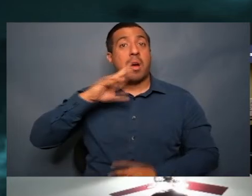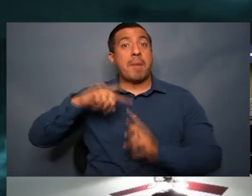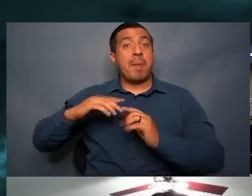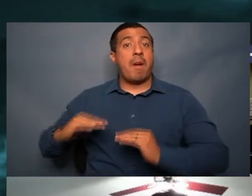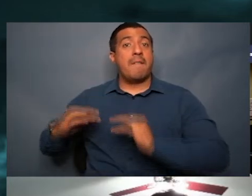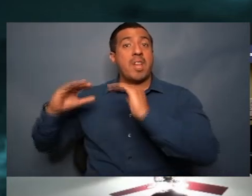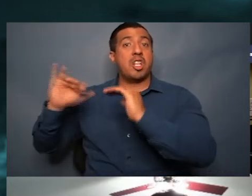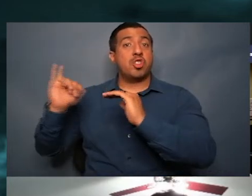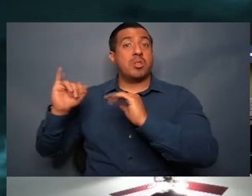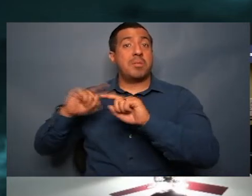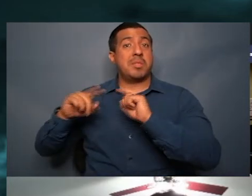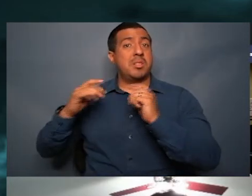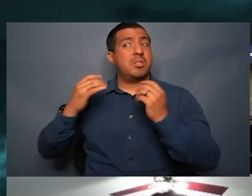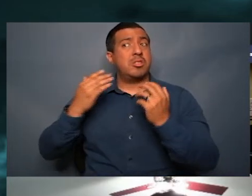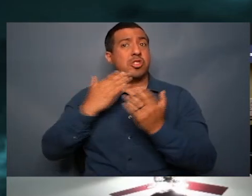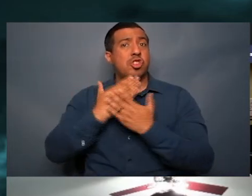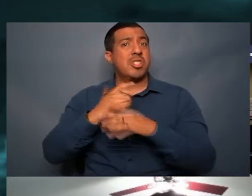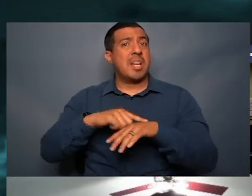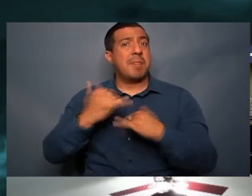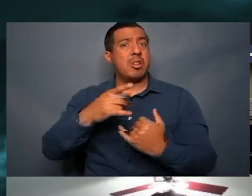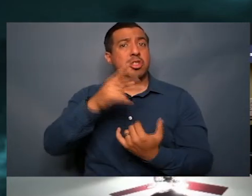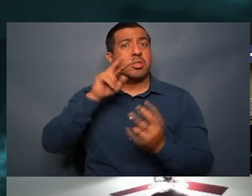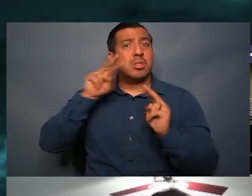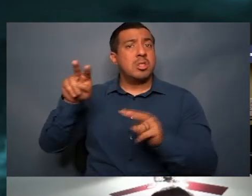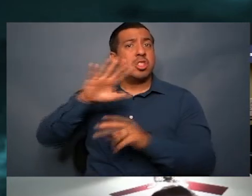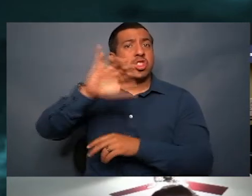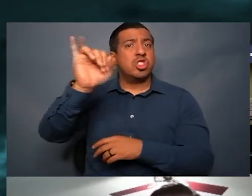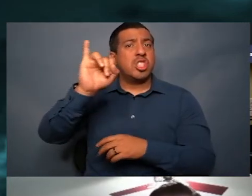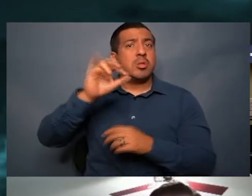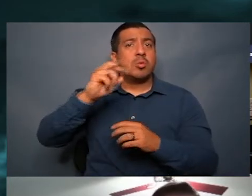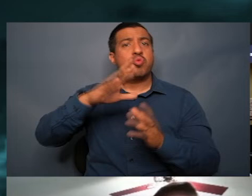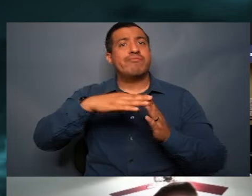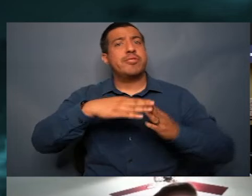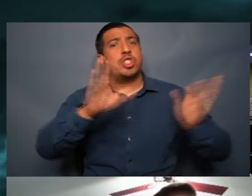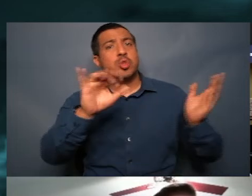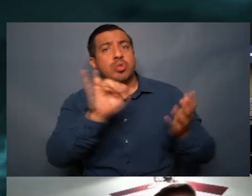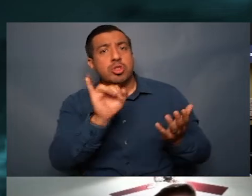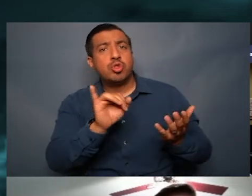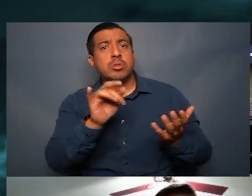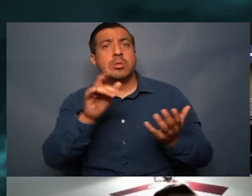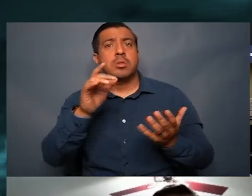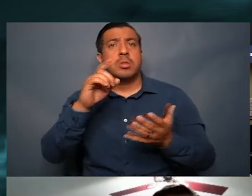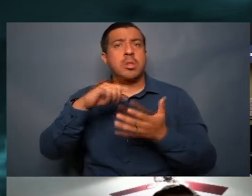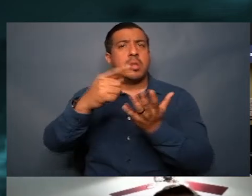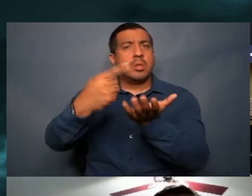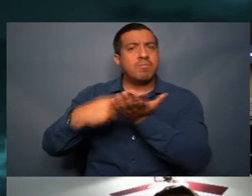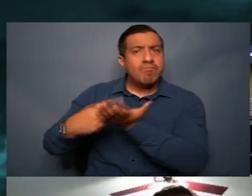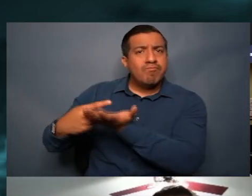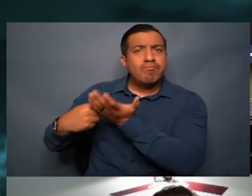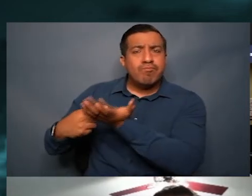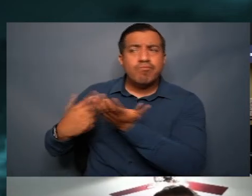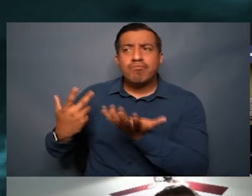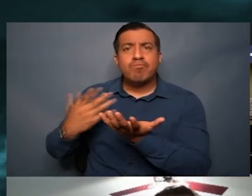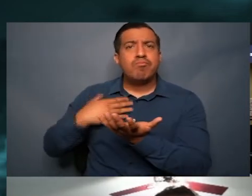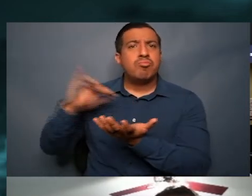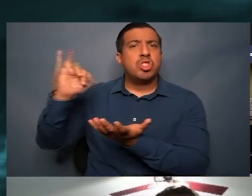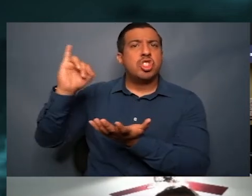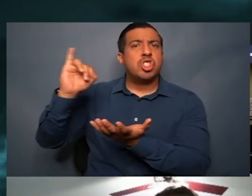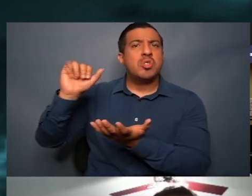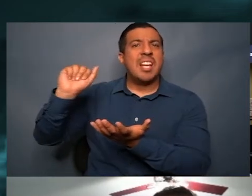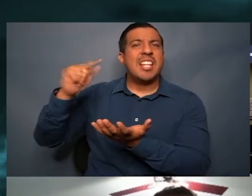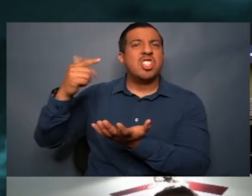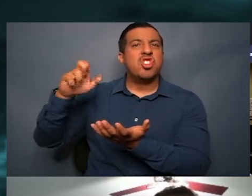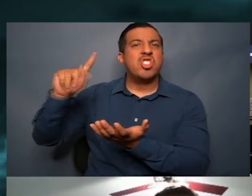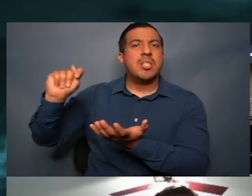it's also just a good time to check on your wind insurance, general insurance, have those conversations with, your insurance